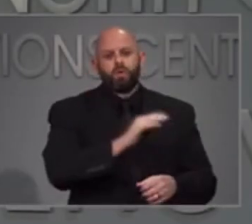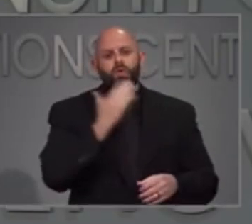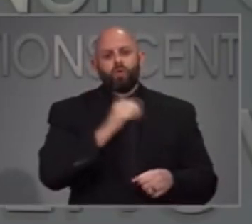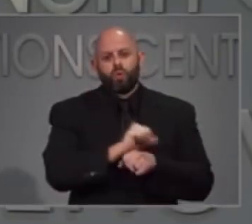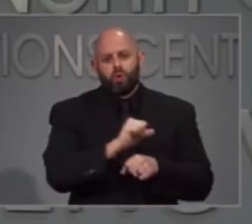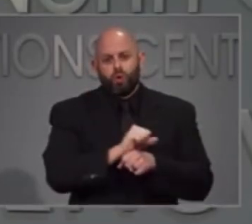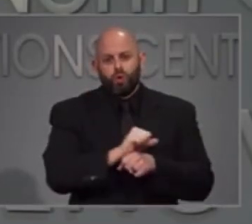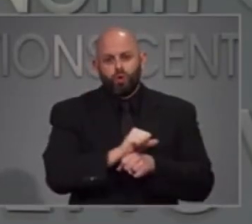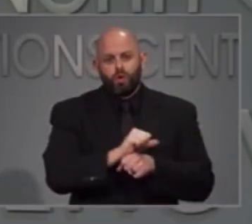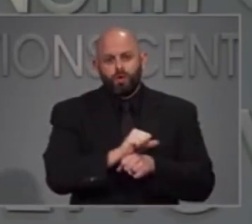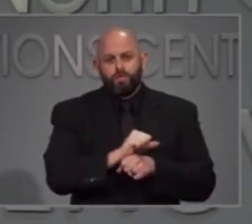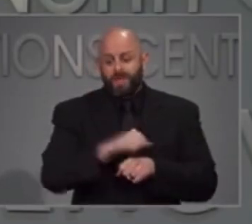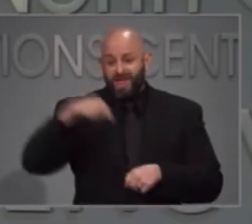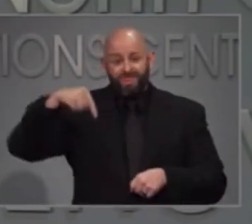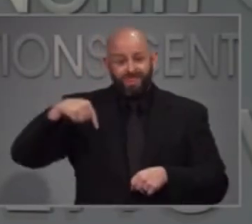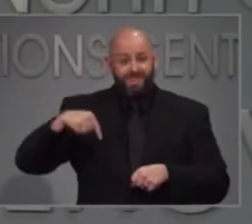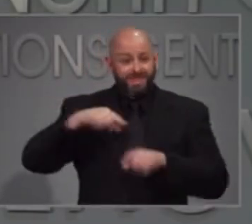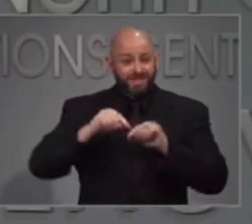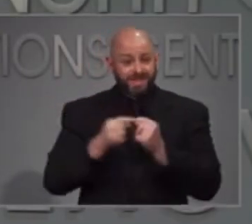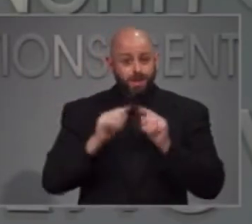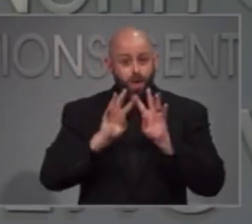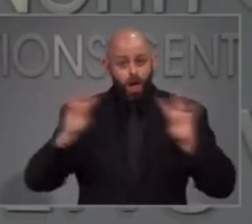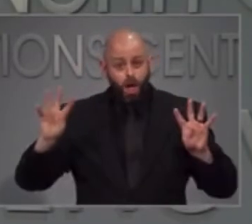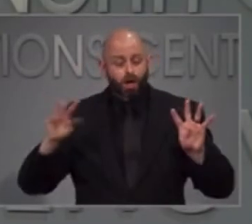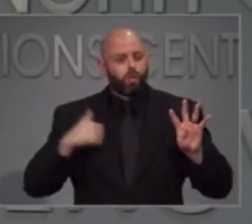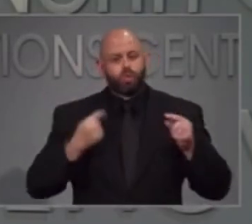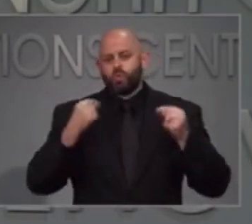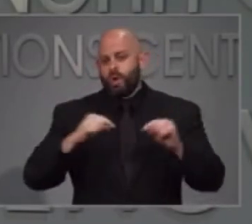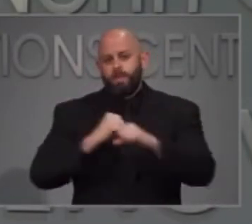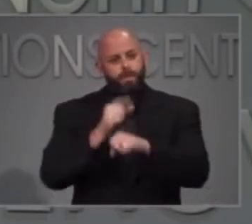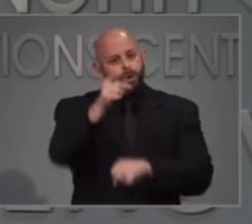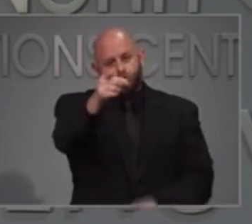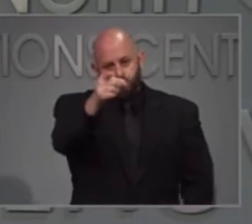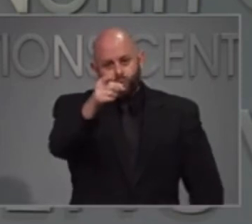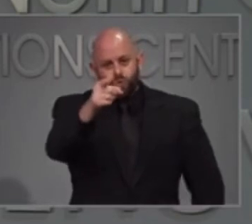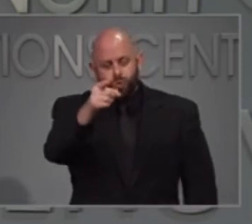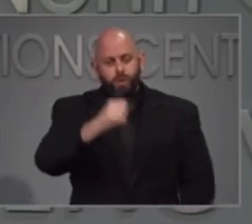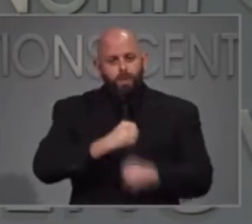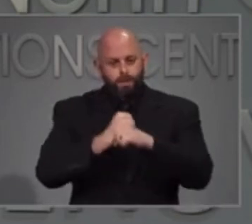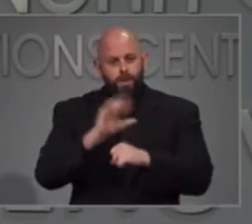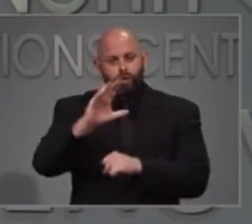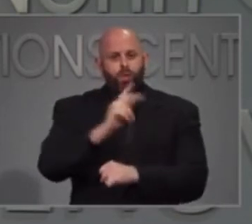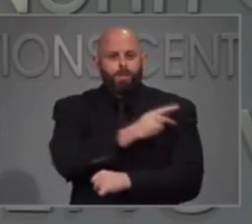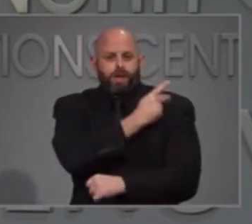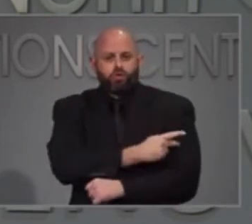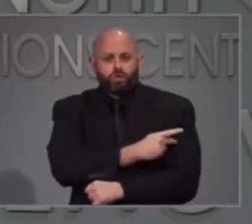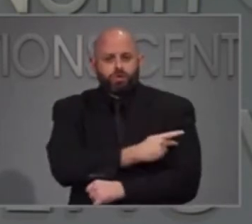team, we're going to do all that we can to try to protect you and your patients.